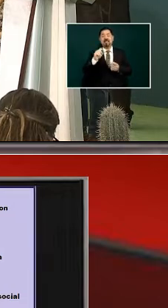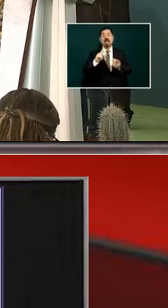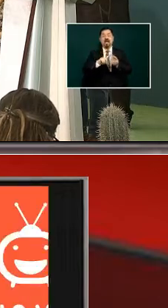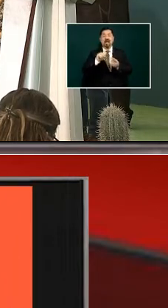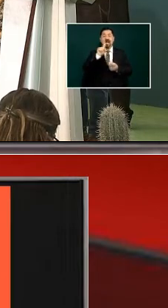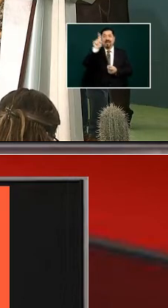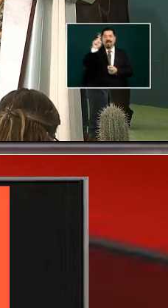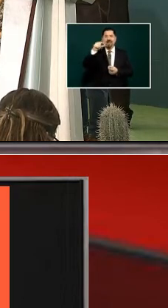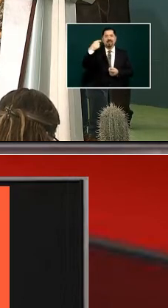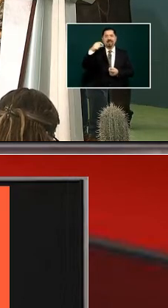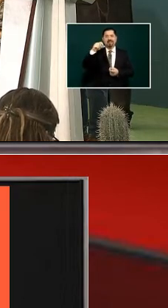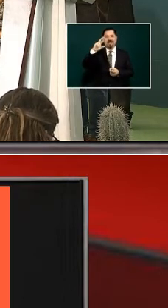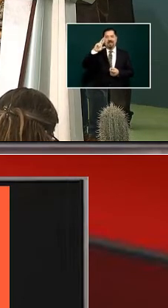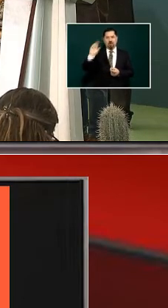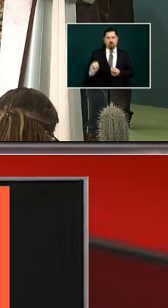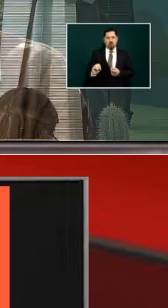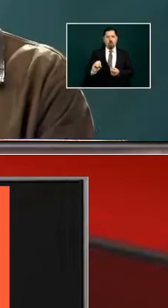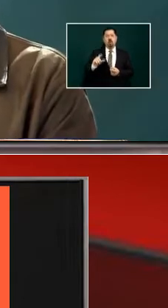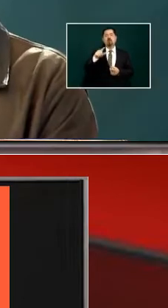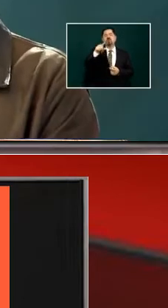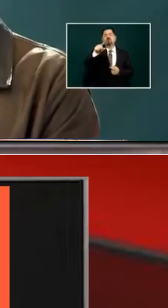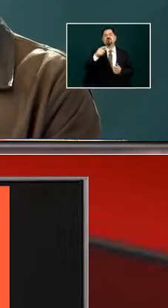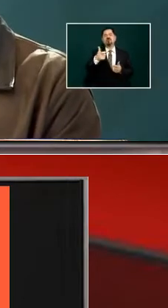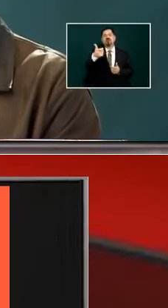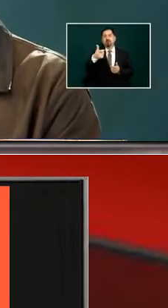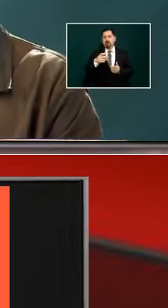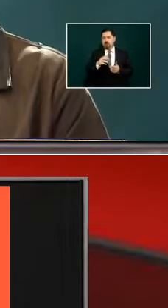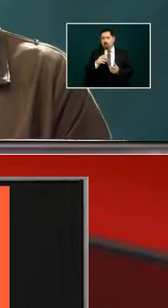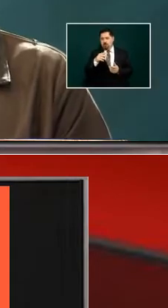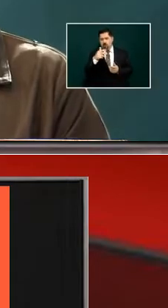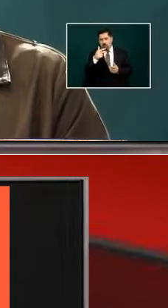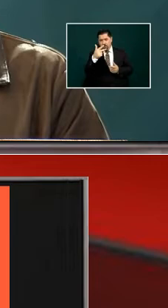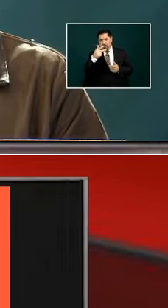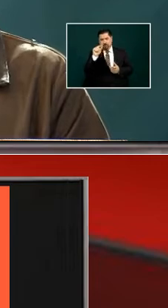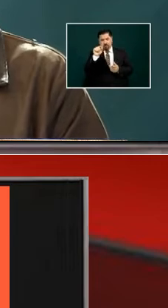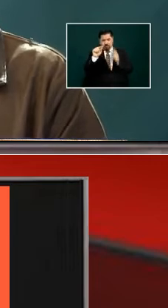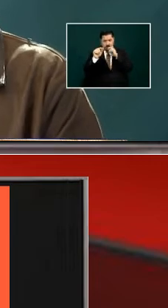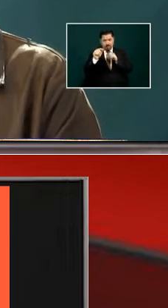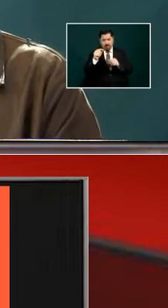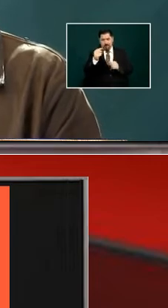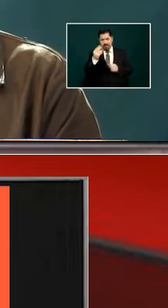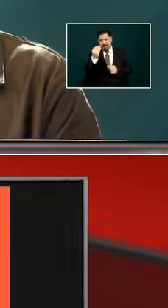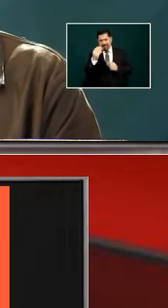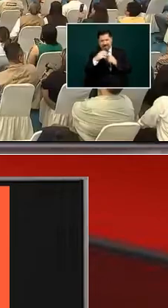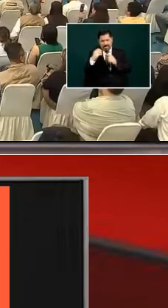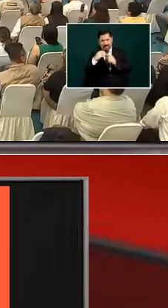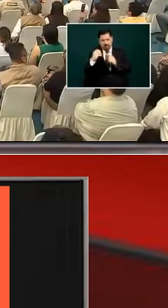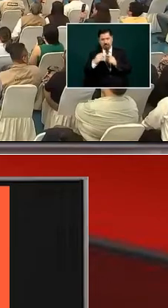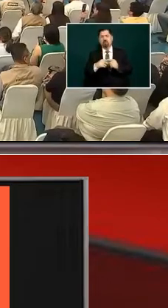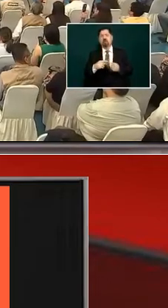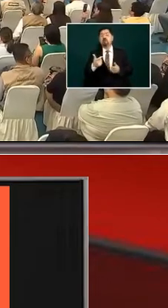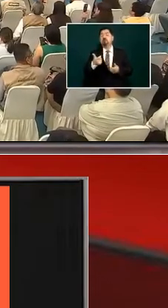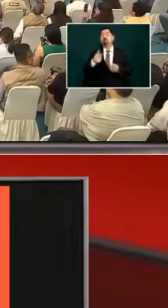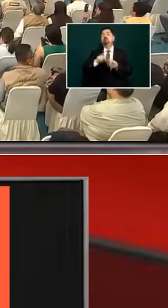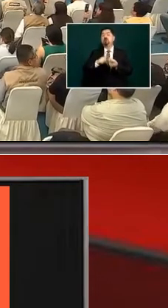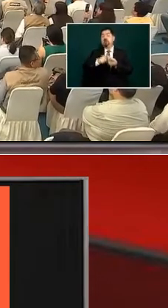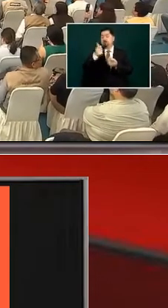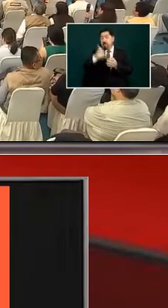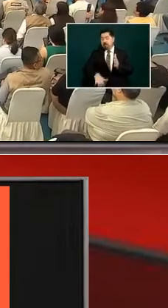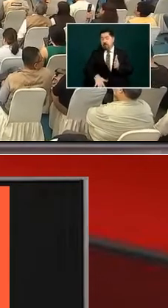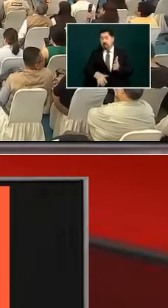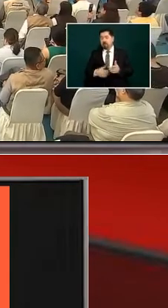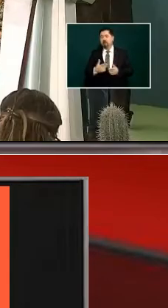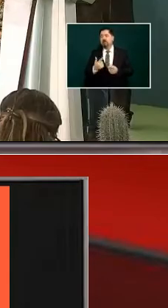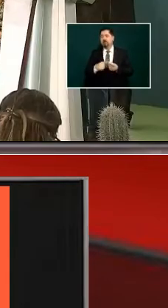which is still a dollar the dollar the most economical